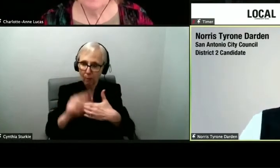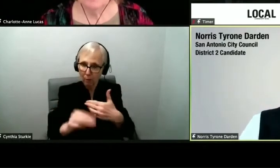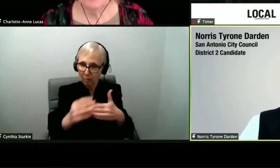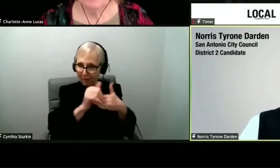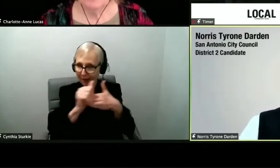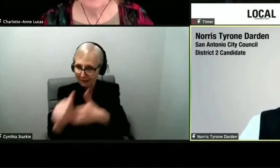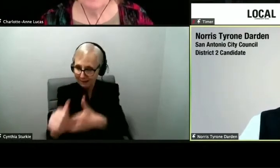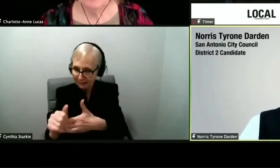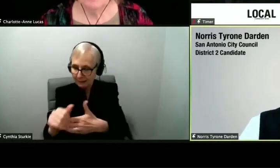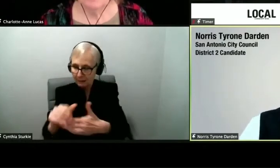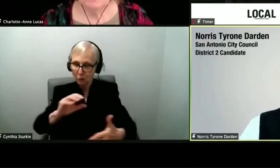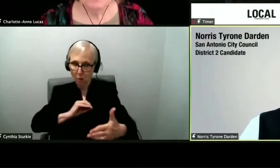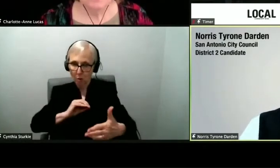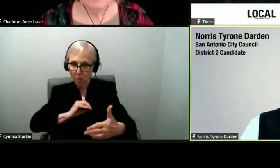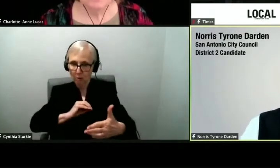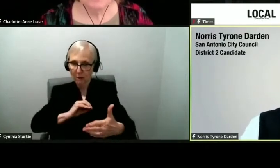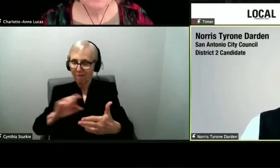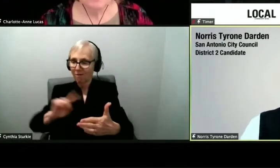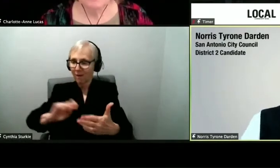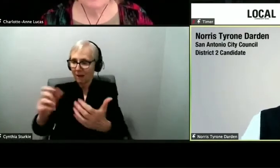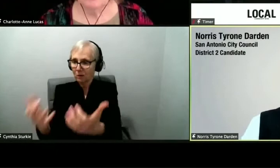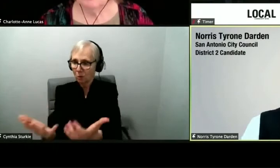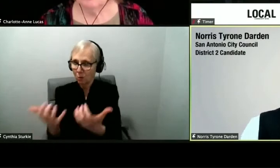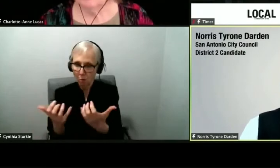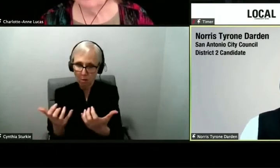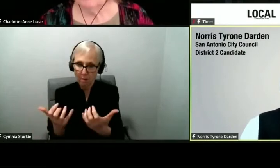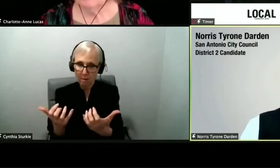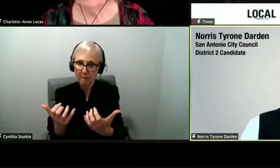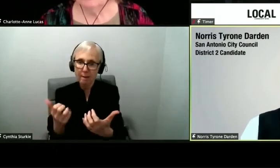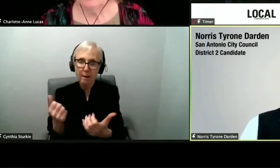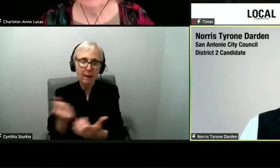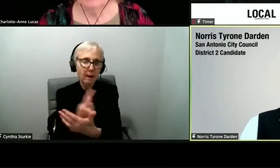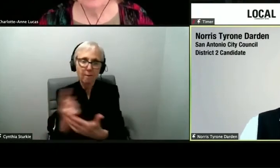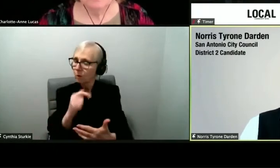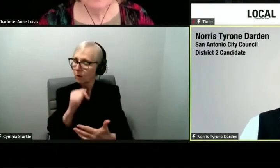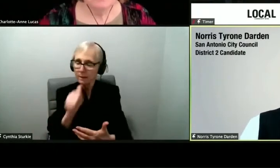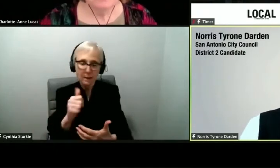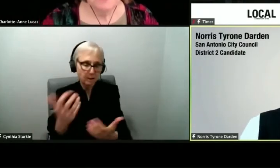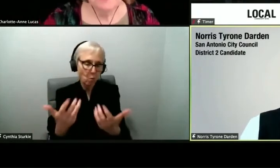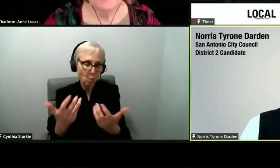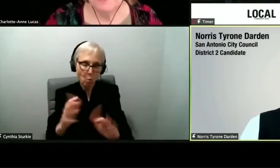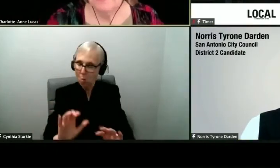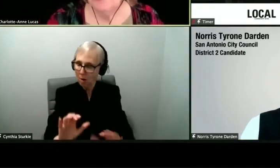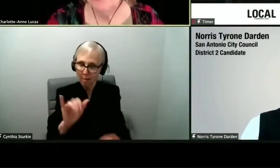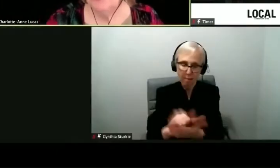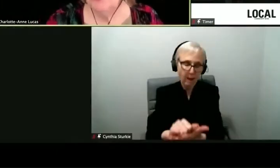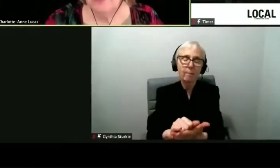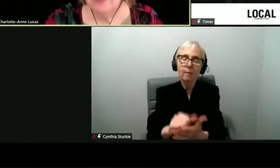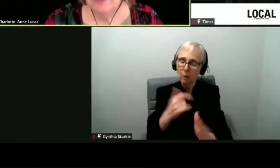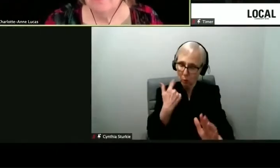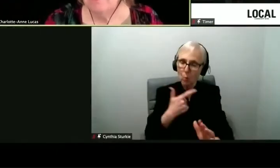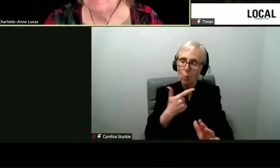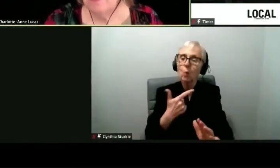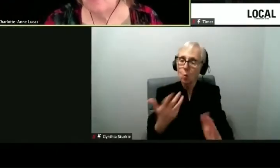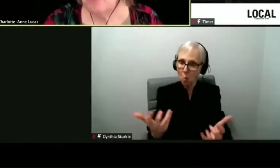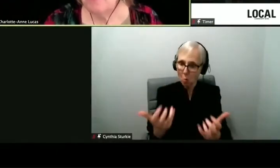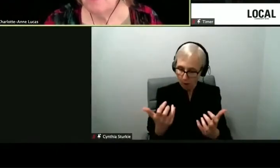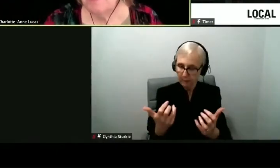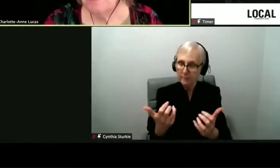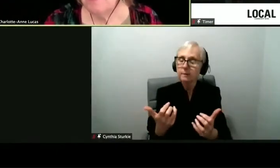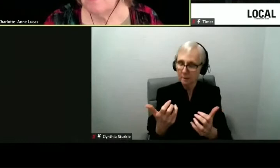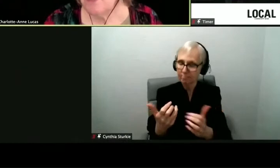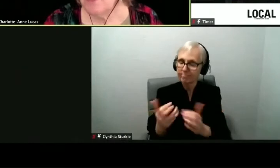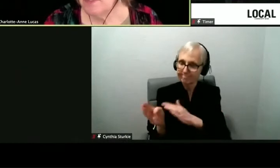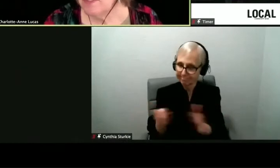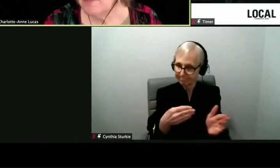to homeownership if that's what the person desires. Everyone does not desire to be a homeowner. Thank you. Thank you. The next person